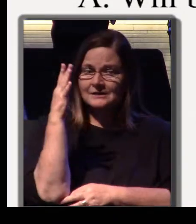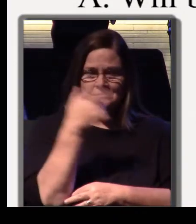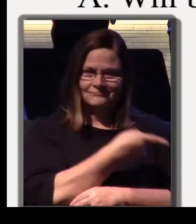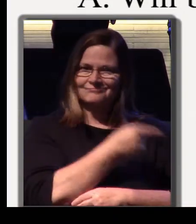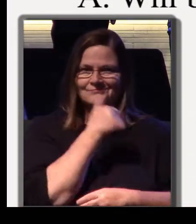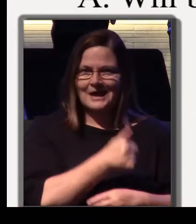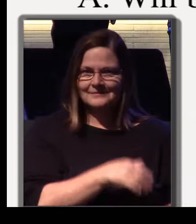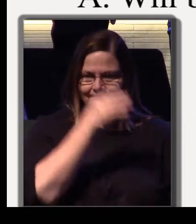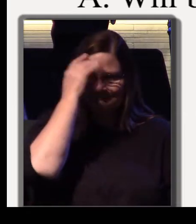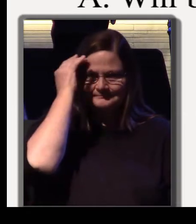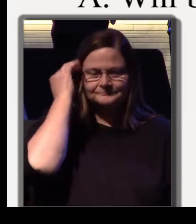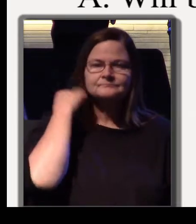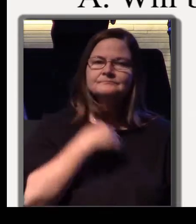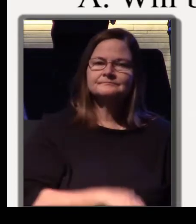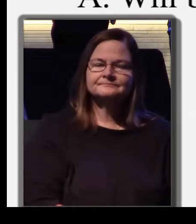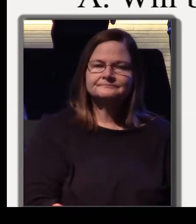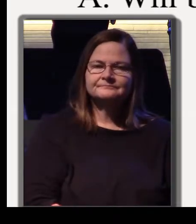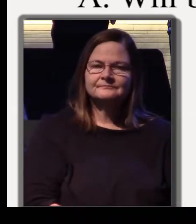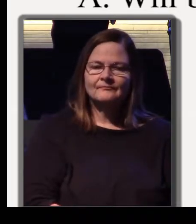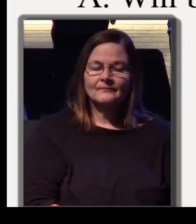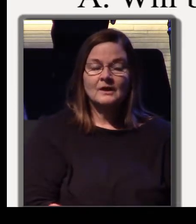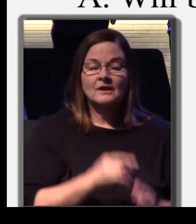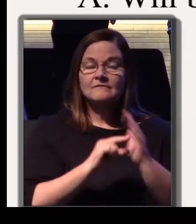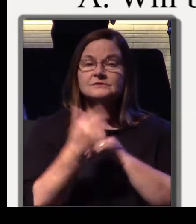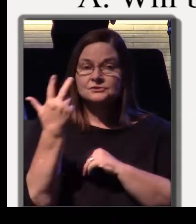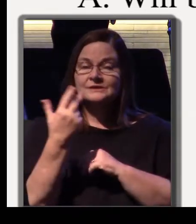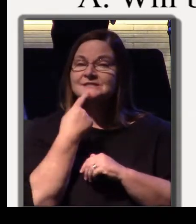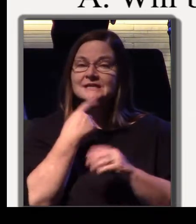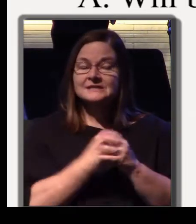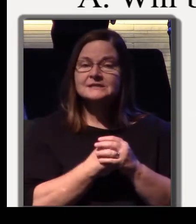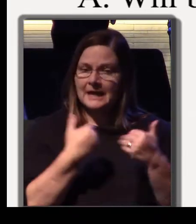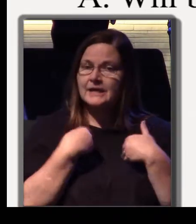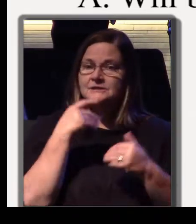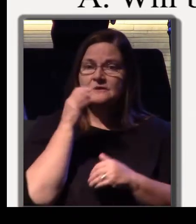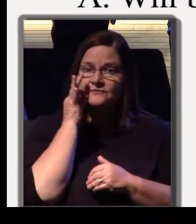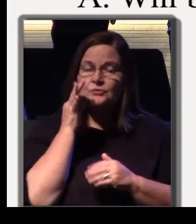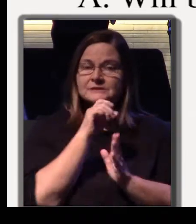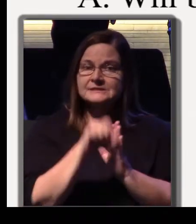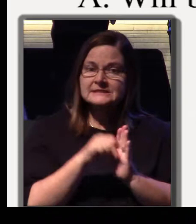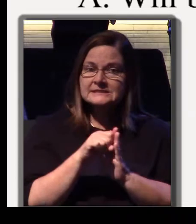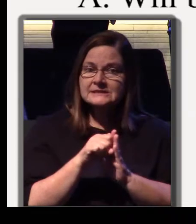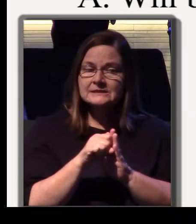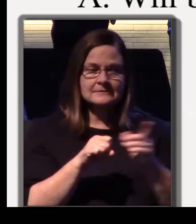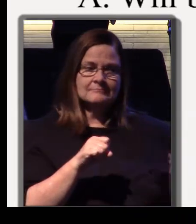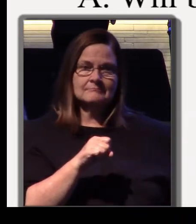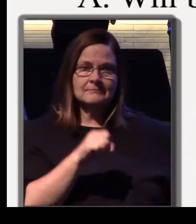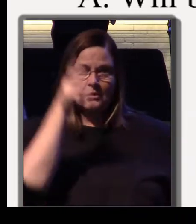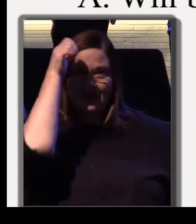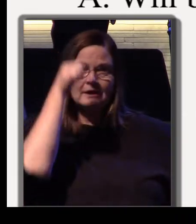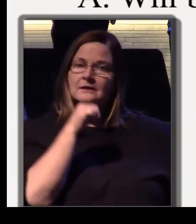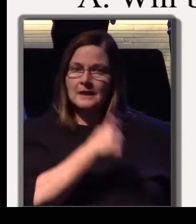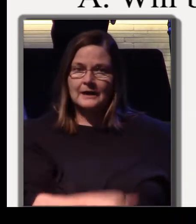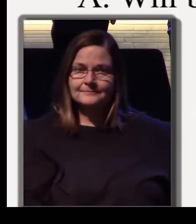words, all the things that we read about the tree firmly planted by streams of river, no. The wicked are not like that. Where verse